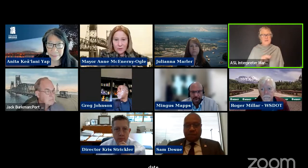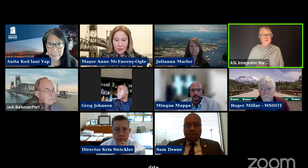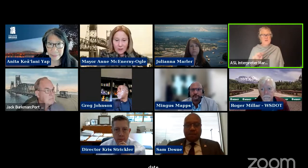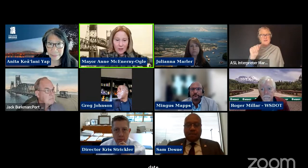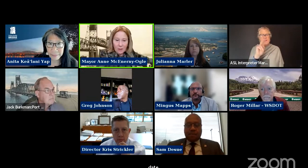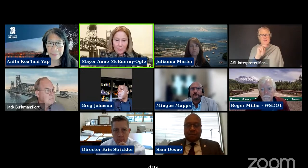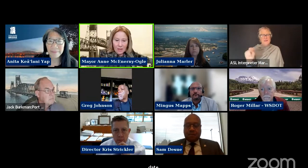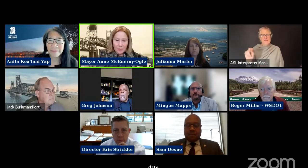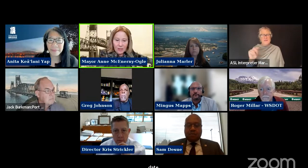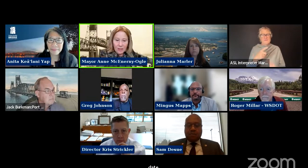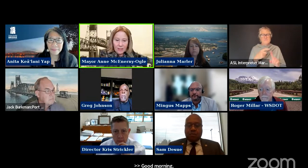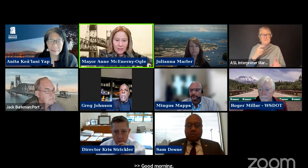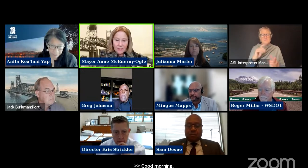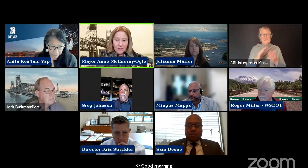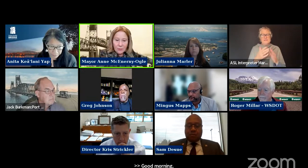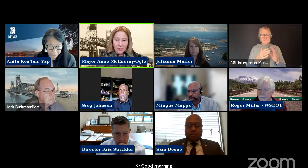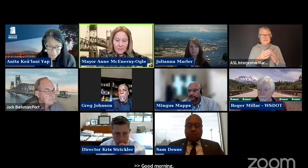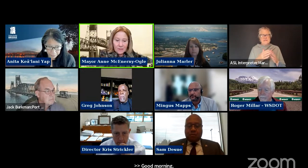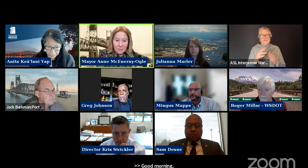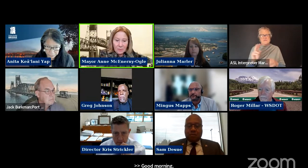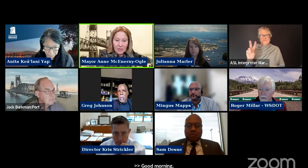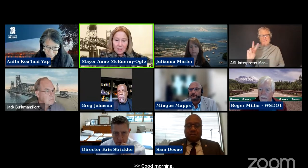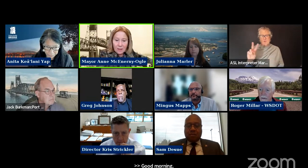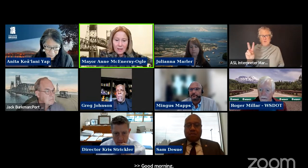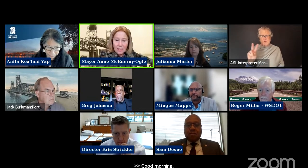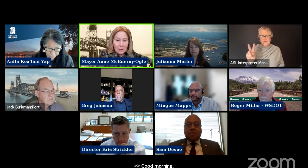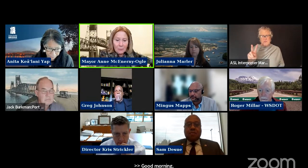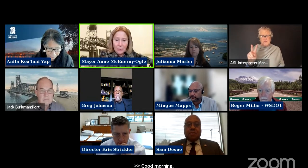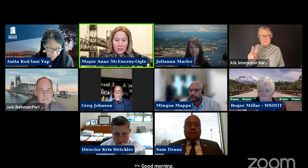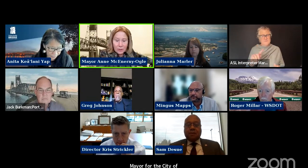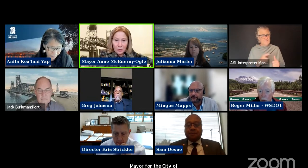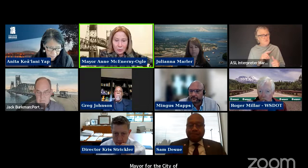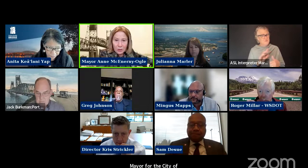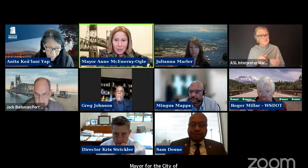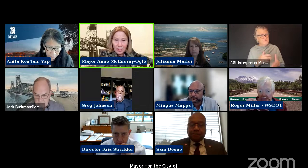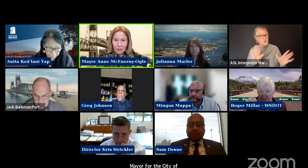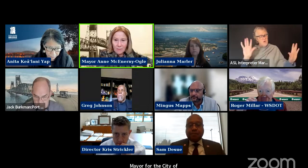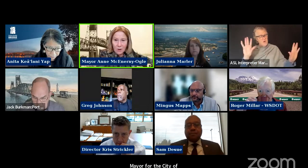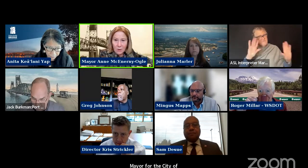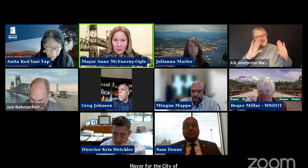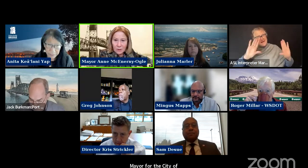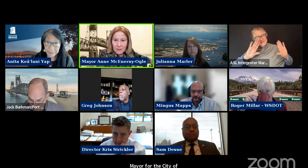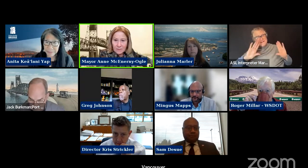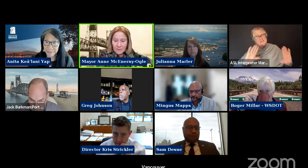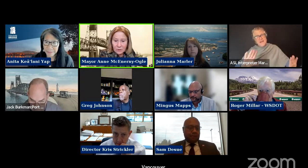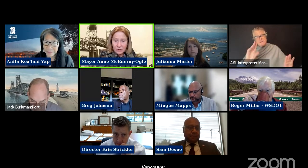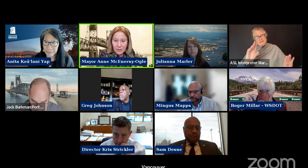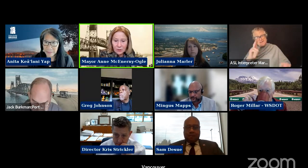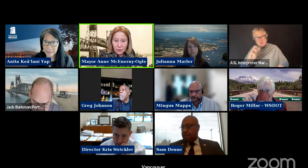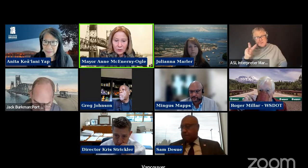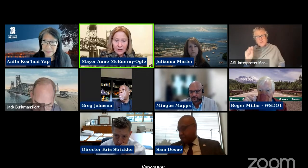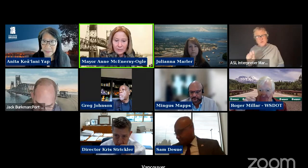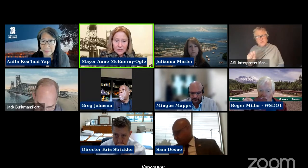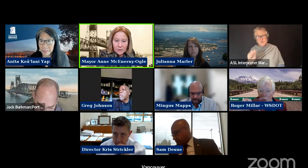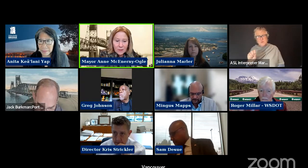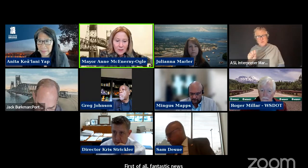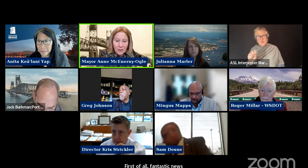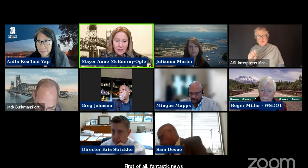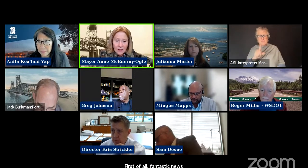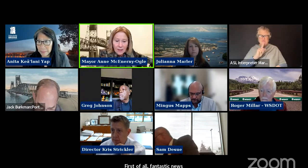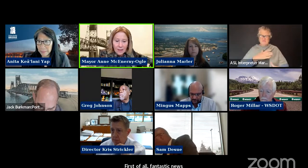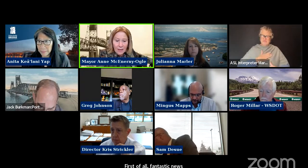fantastic news about the release of the draft supplemental. We so appreciate all of our partners at the federal, state, and local